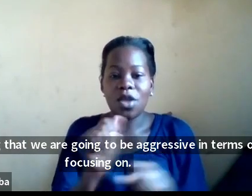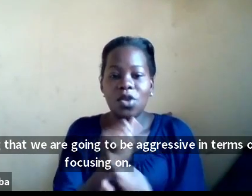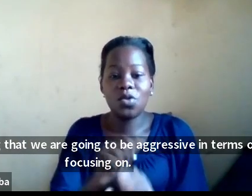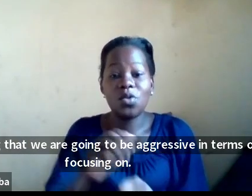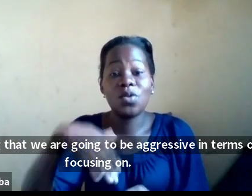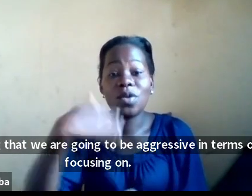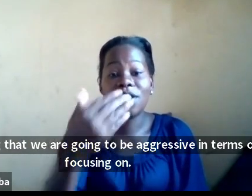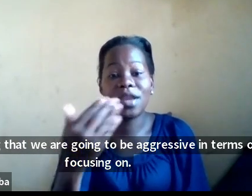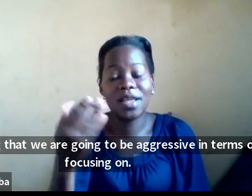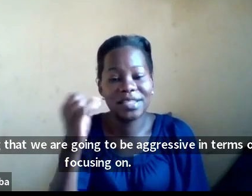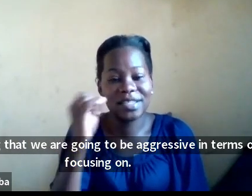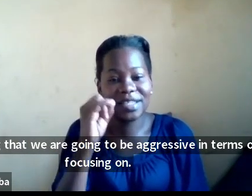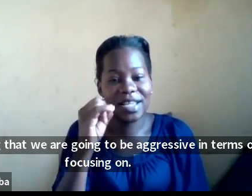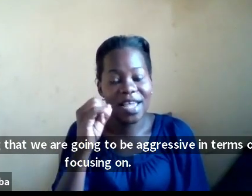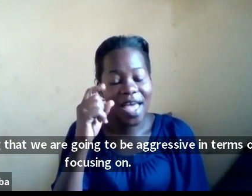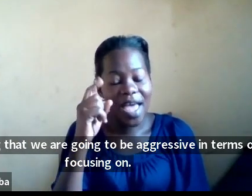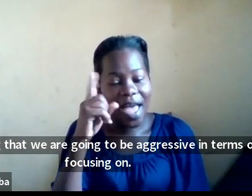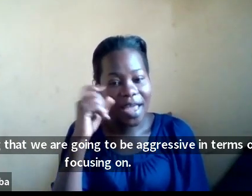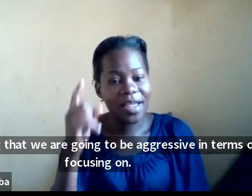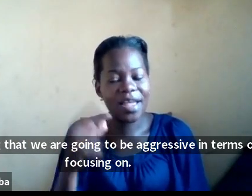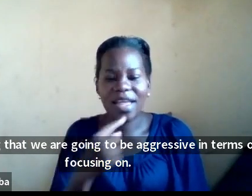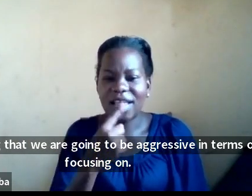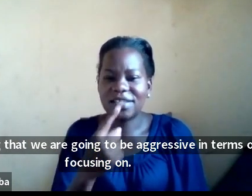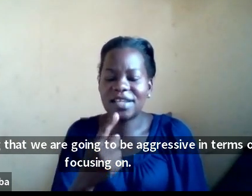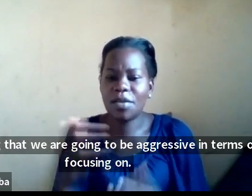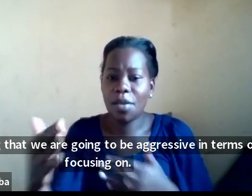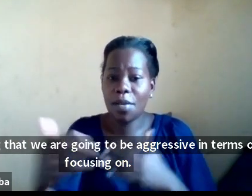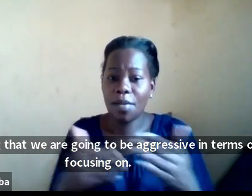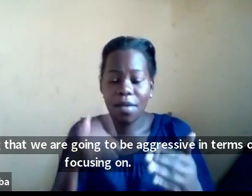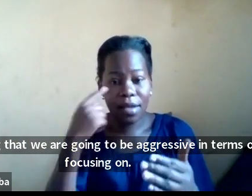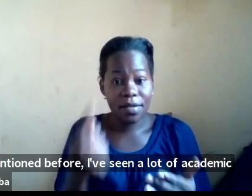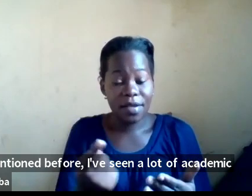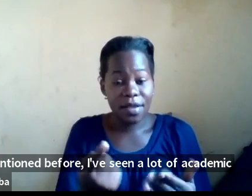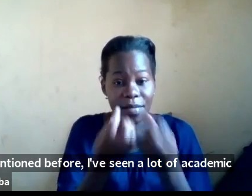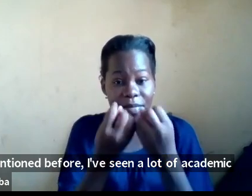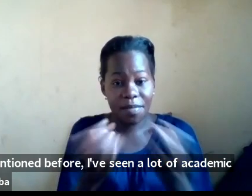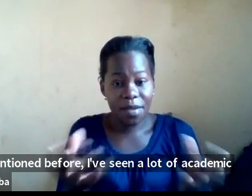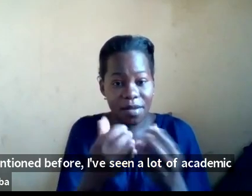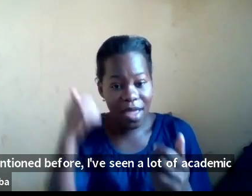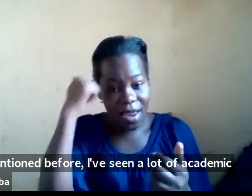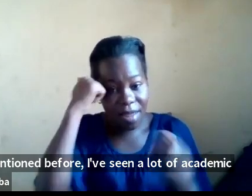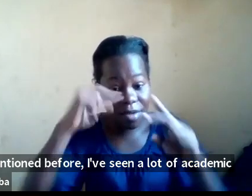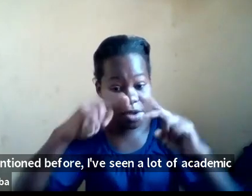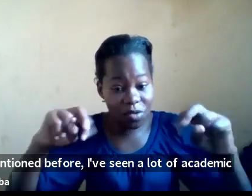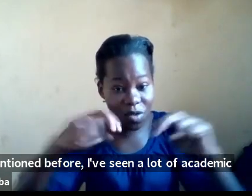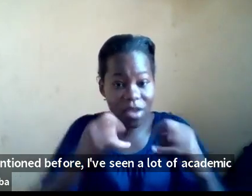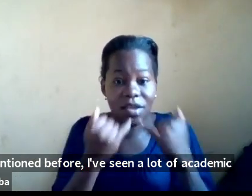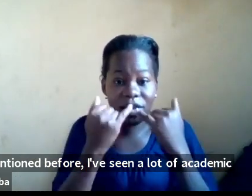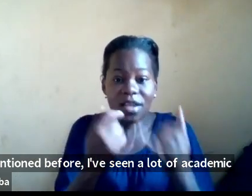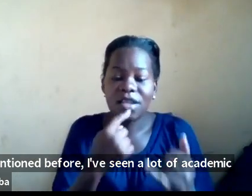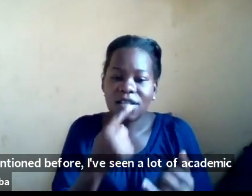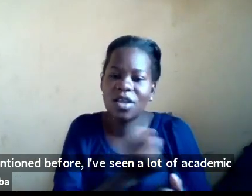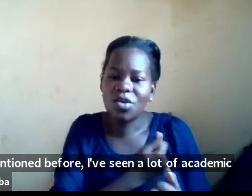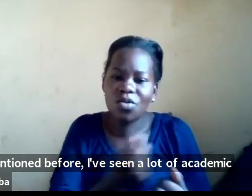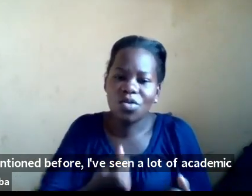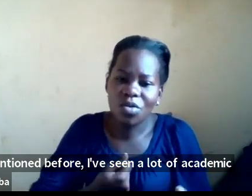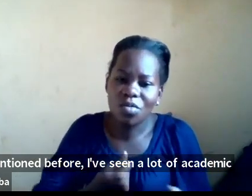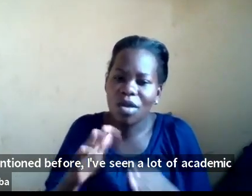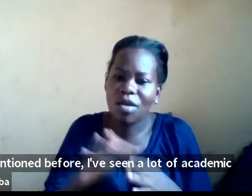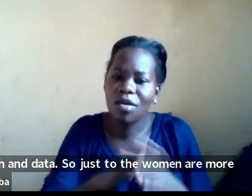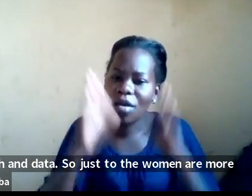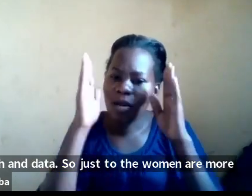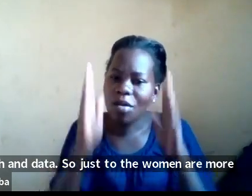ideathon. As I mentioned before, I've seen a lot of academic research and data suggesting that women are more entrepreneurial, and yet with